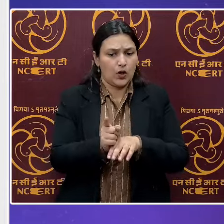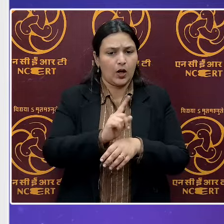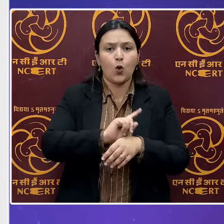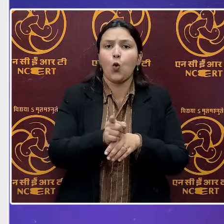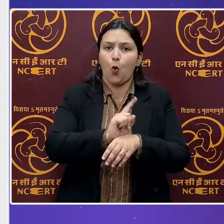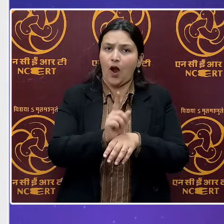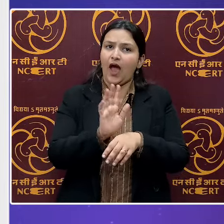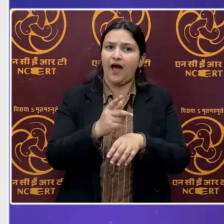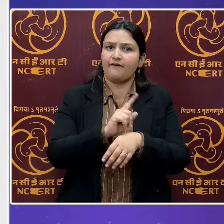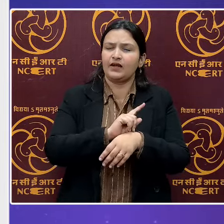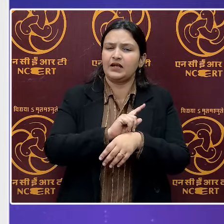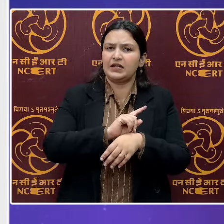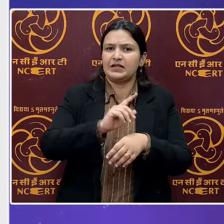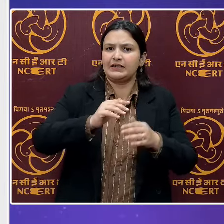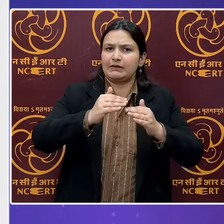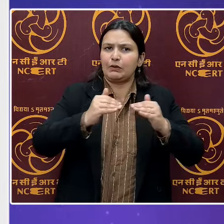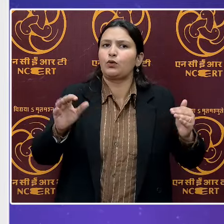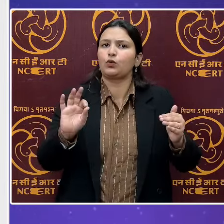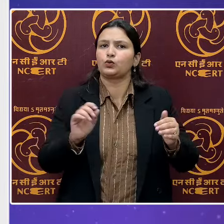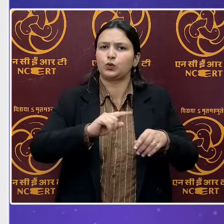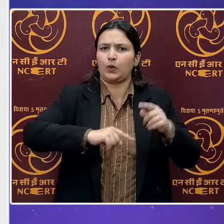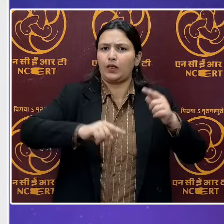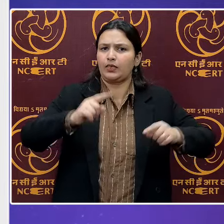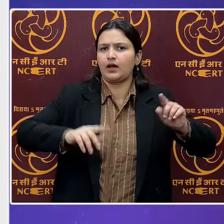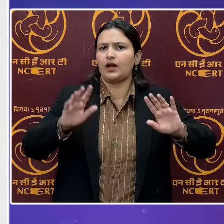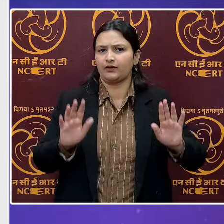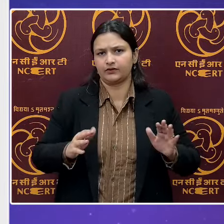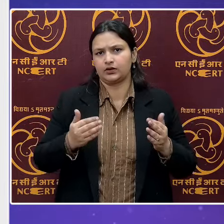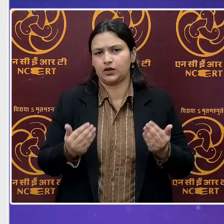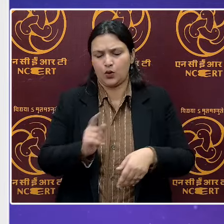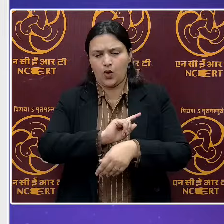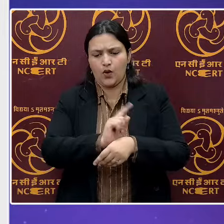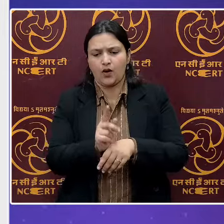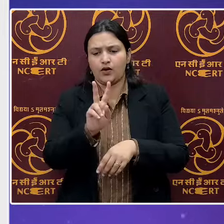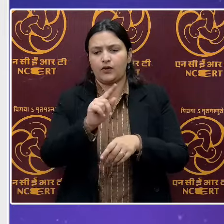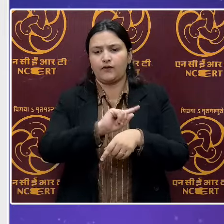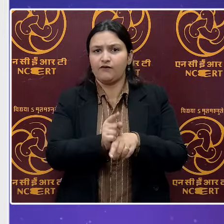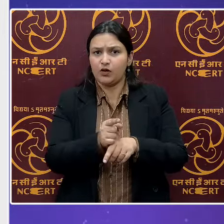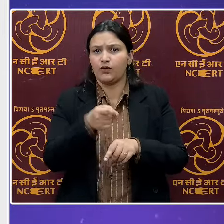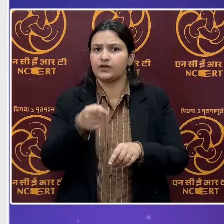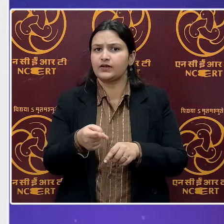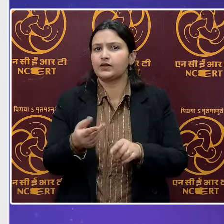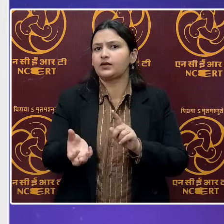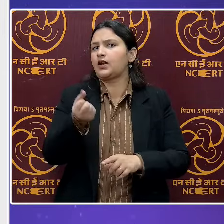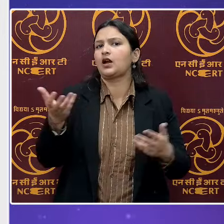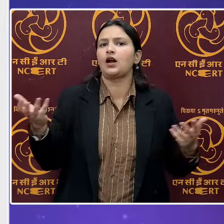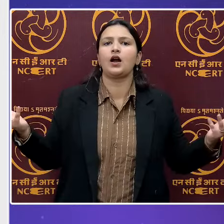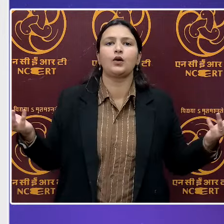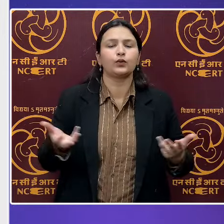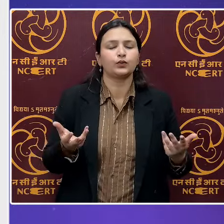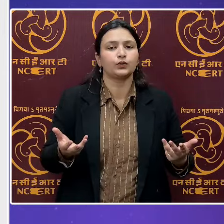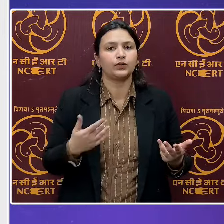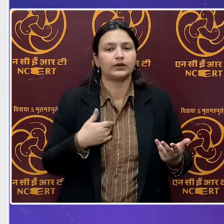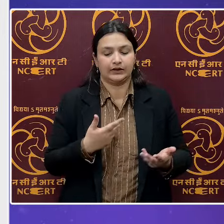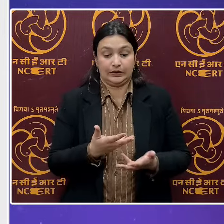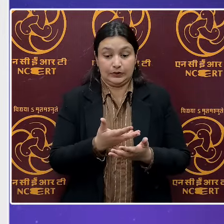harmonic oscillator? This you can see here. Velocity can be determined as by rate of change of